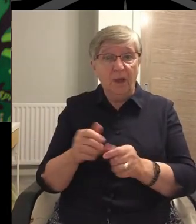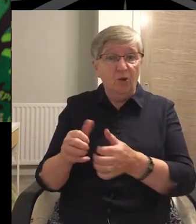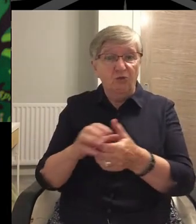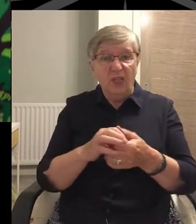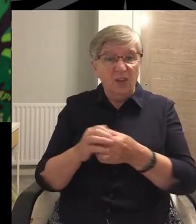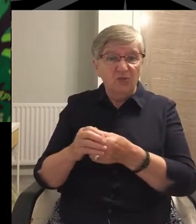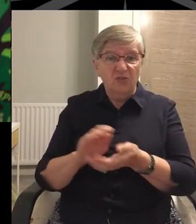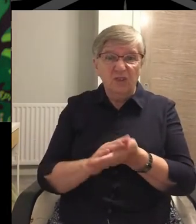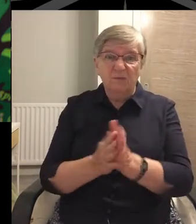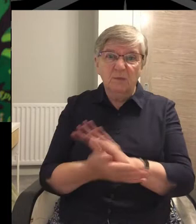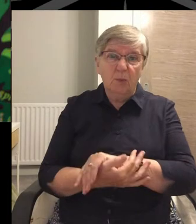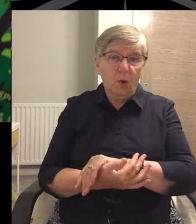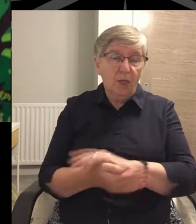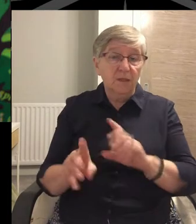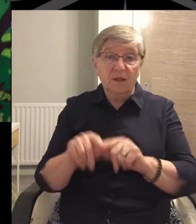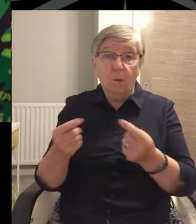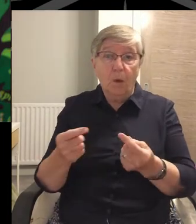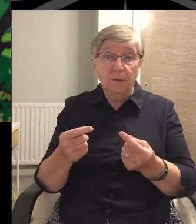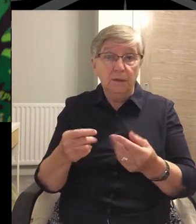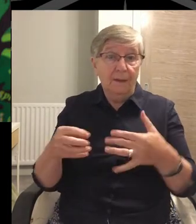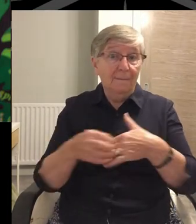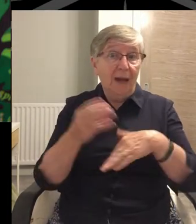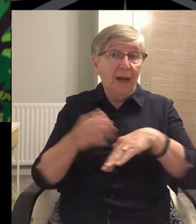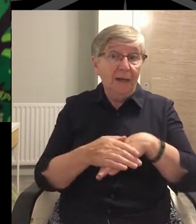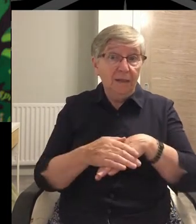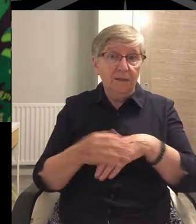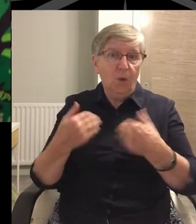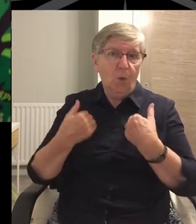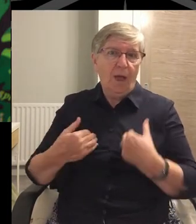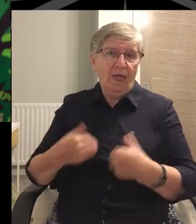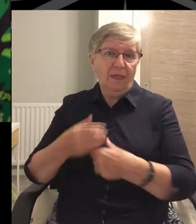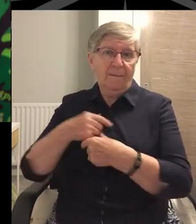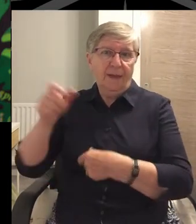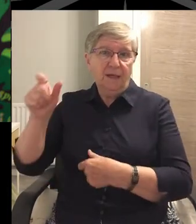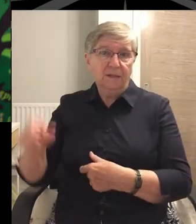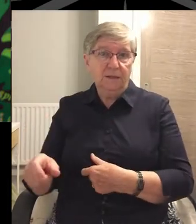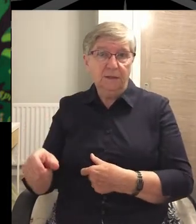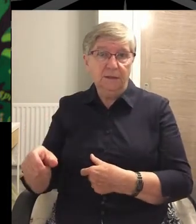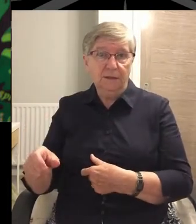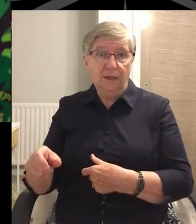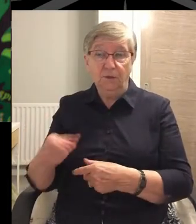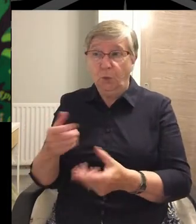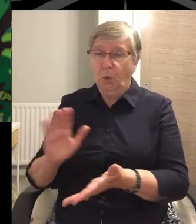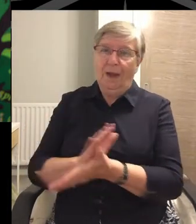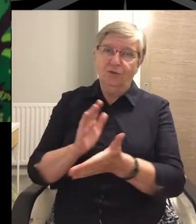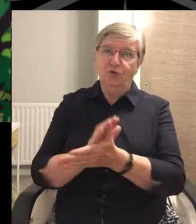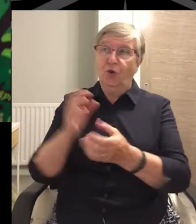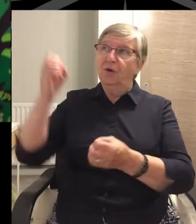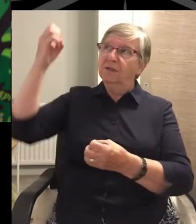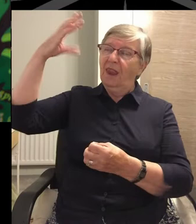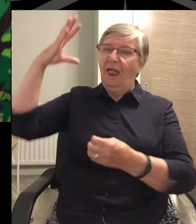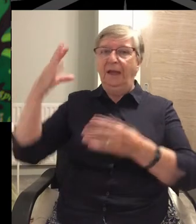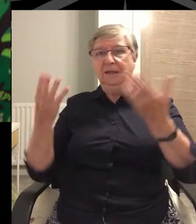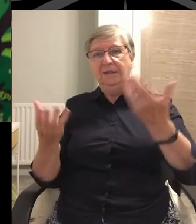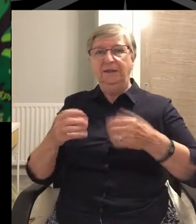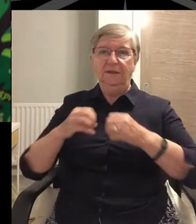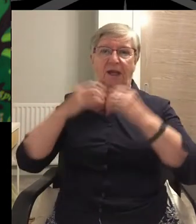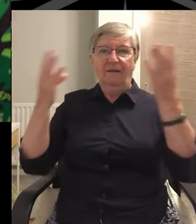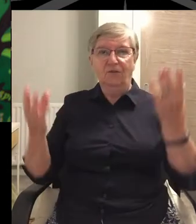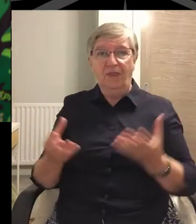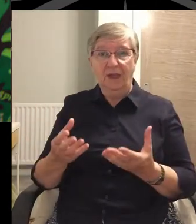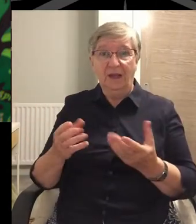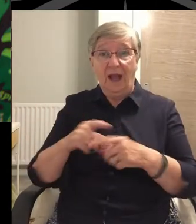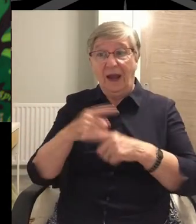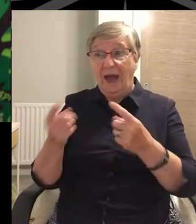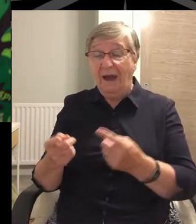spoil. Someone marries a wealthy public figure, begins to experience and enjoy the bright lights, the glitz